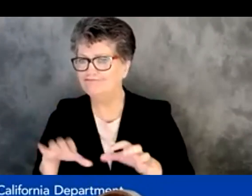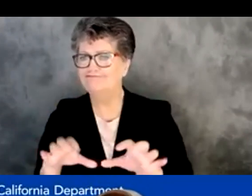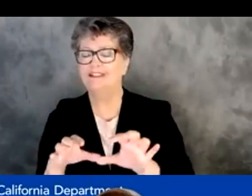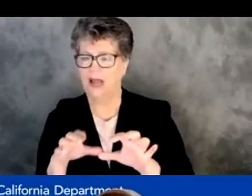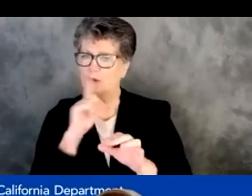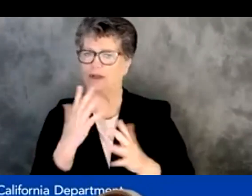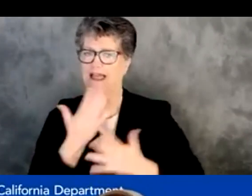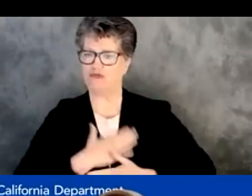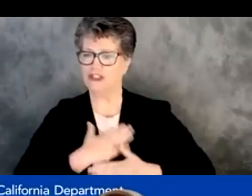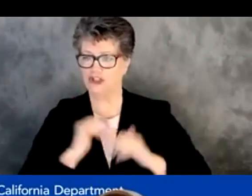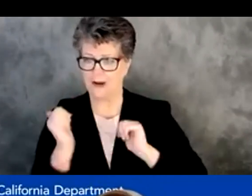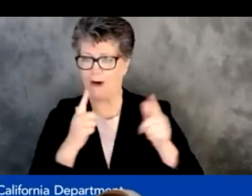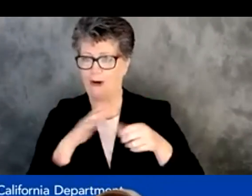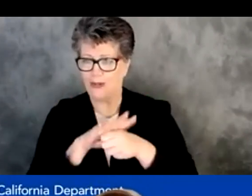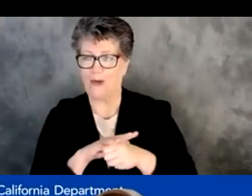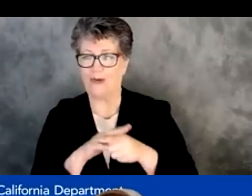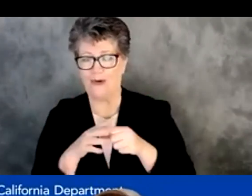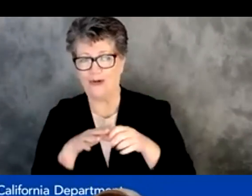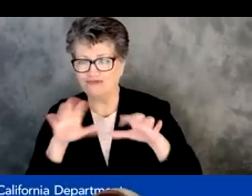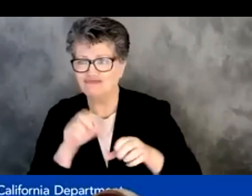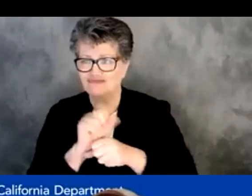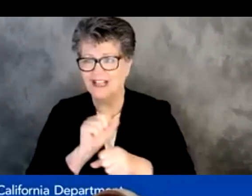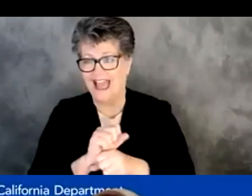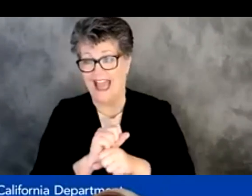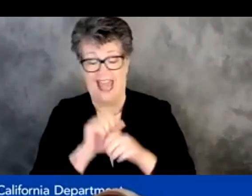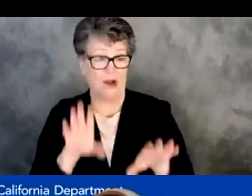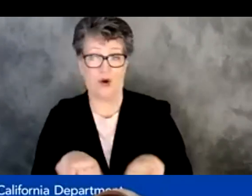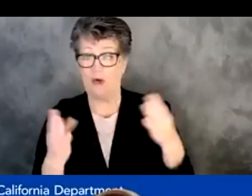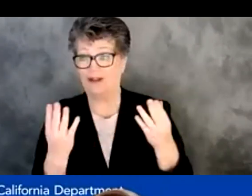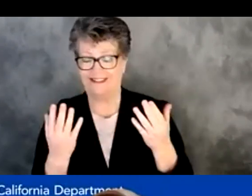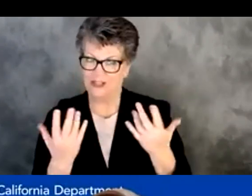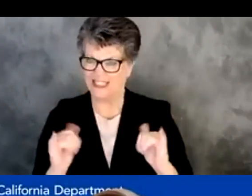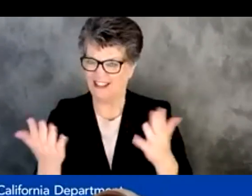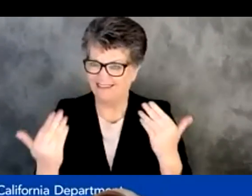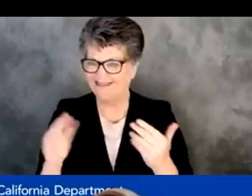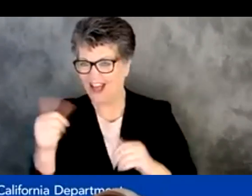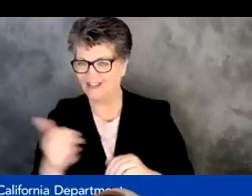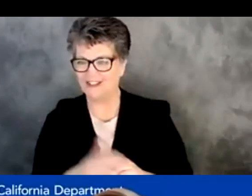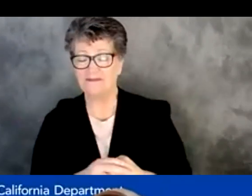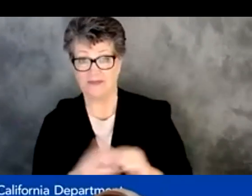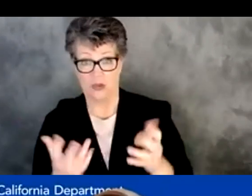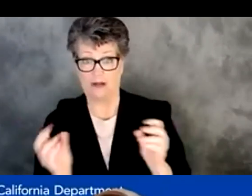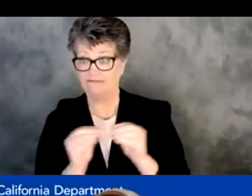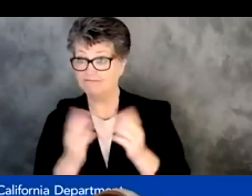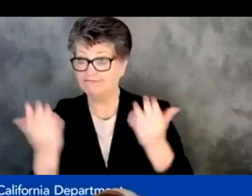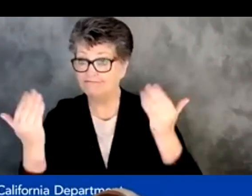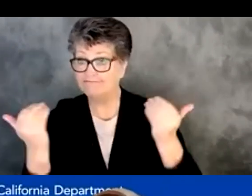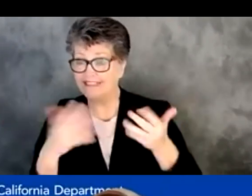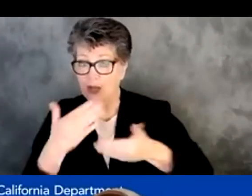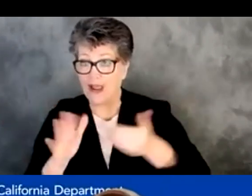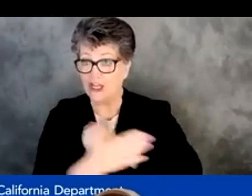appreciate all of the local efforts, and we're open to still others. So if any of you wants to get something going in your county or